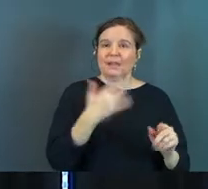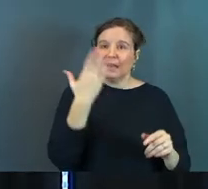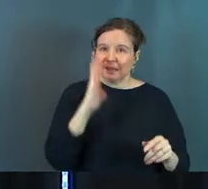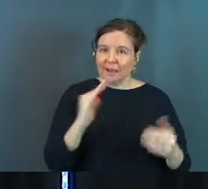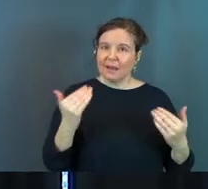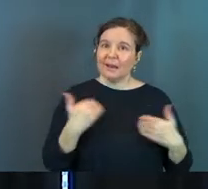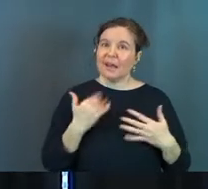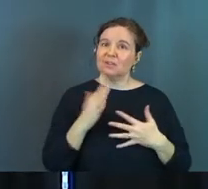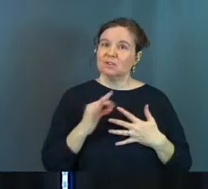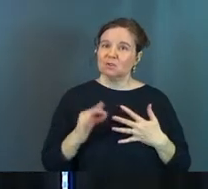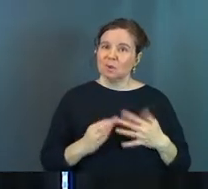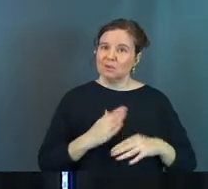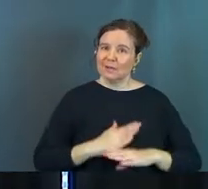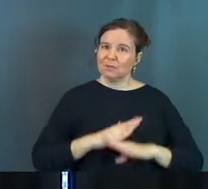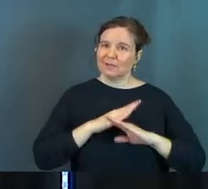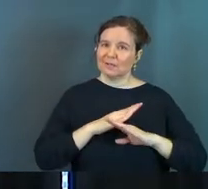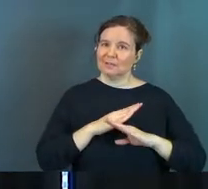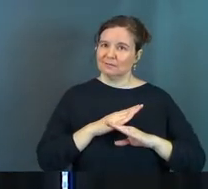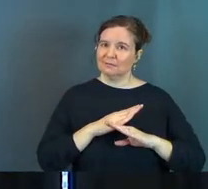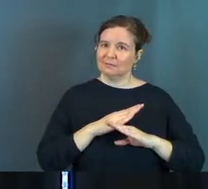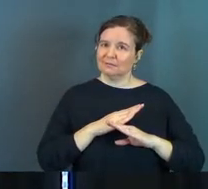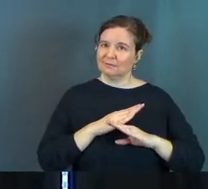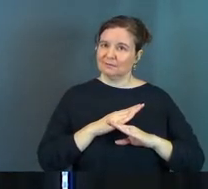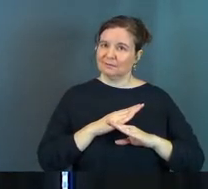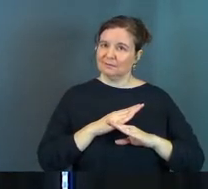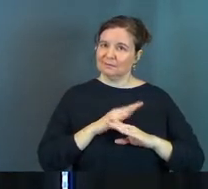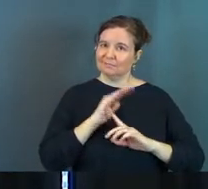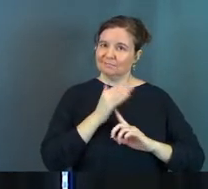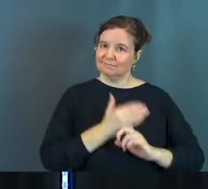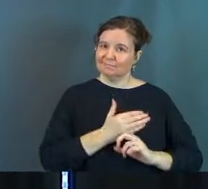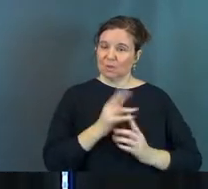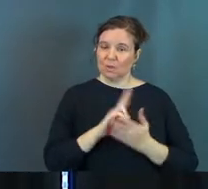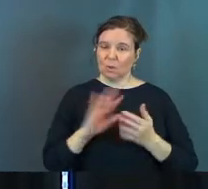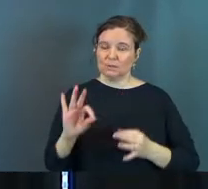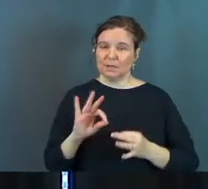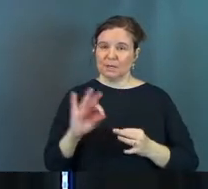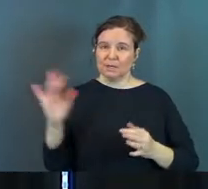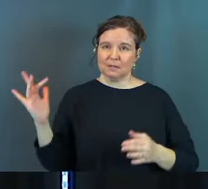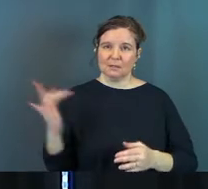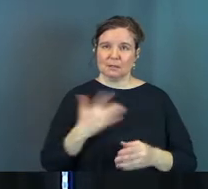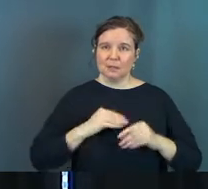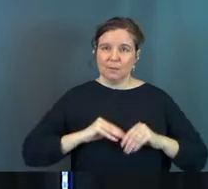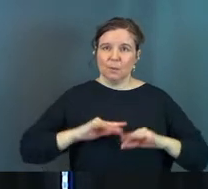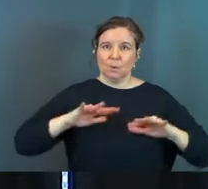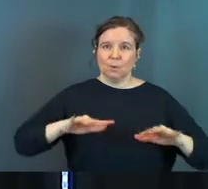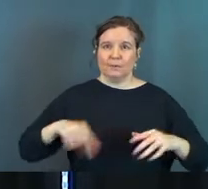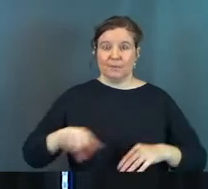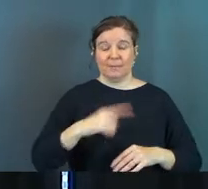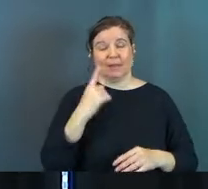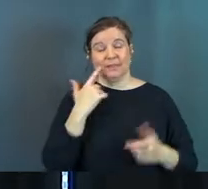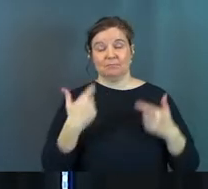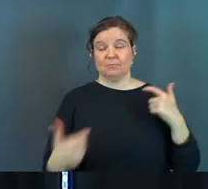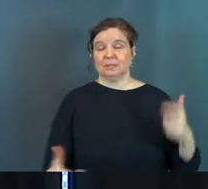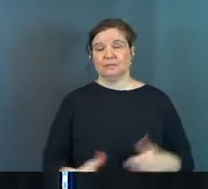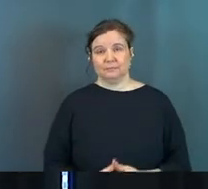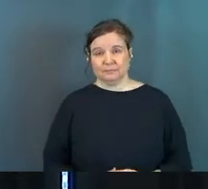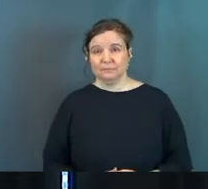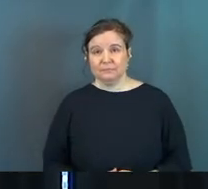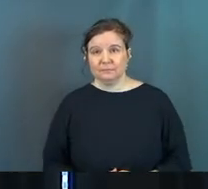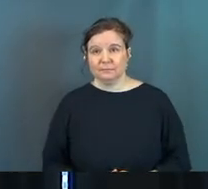that God has chosen and protected. The Holy Spirit moved them. I think that's massive.